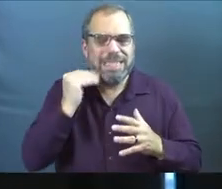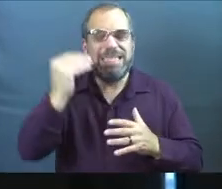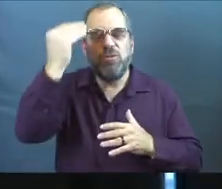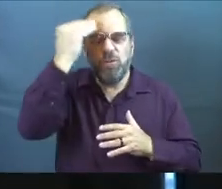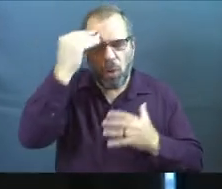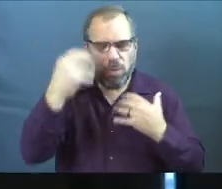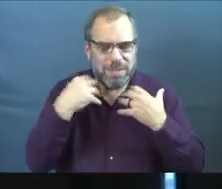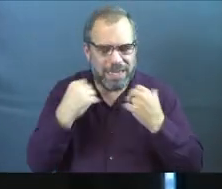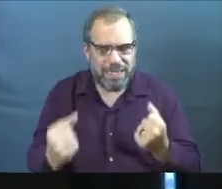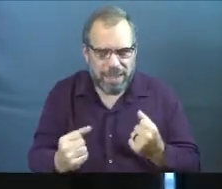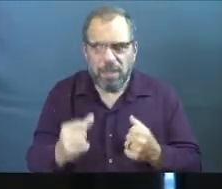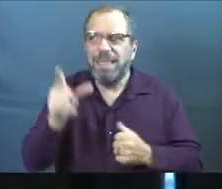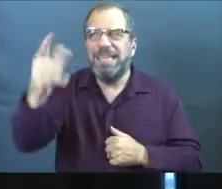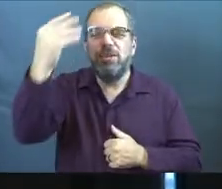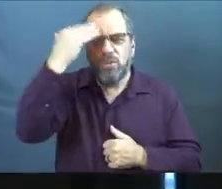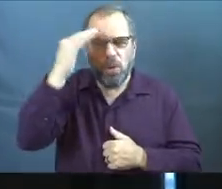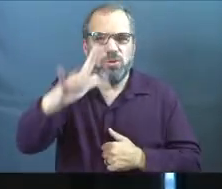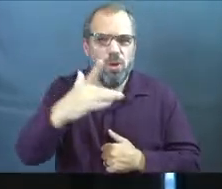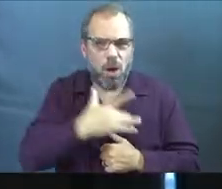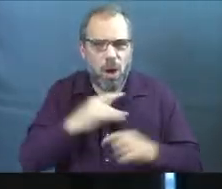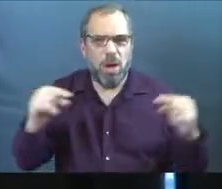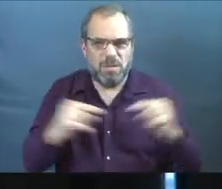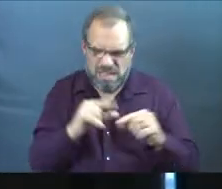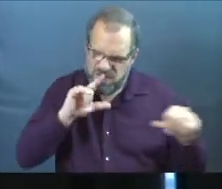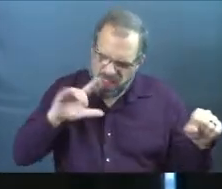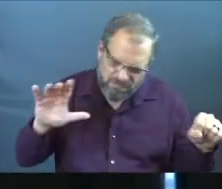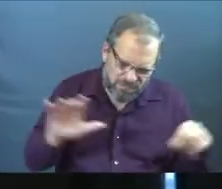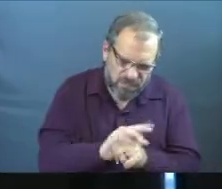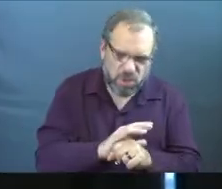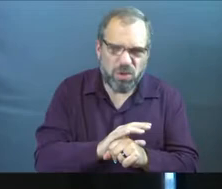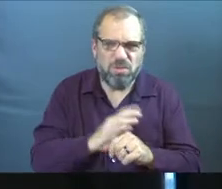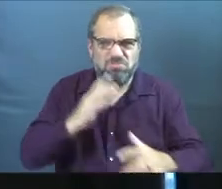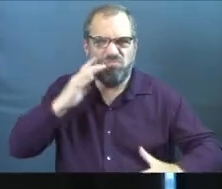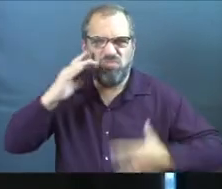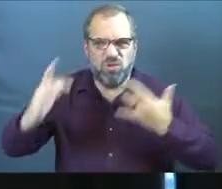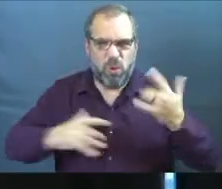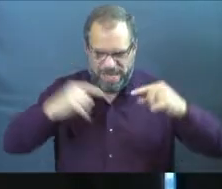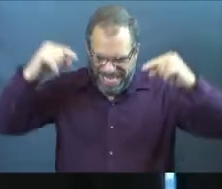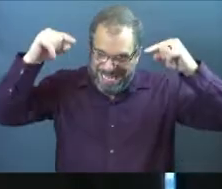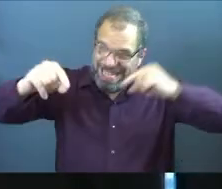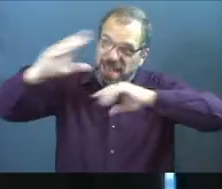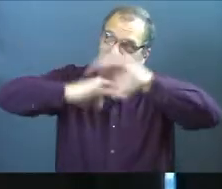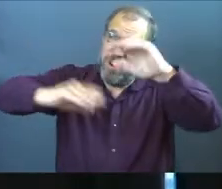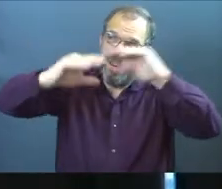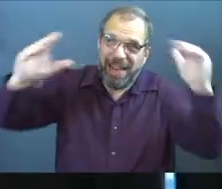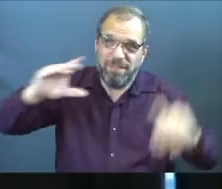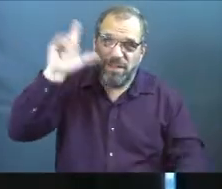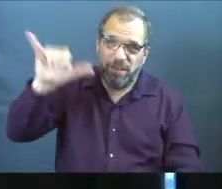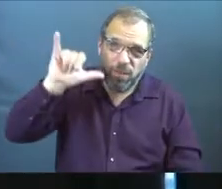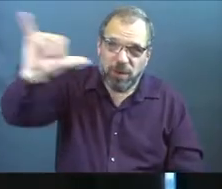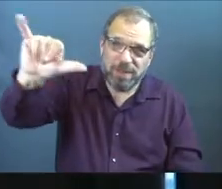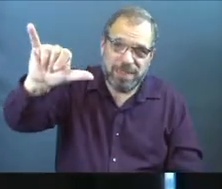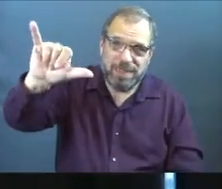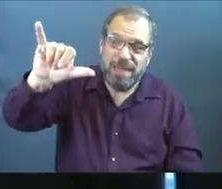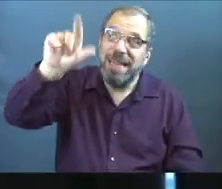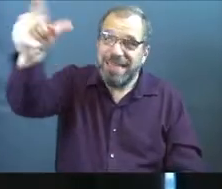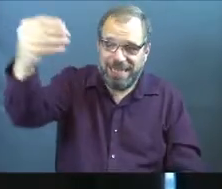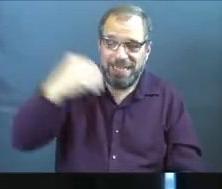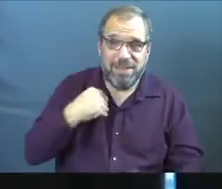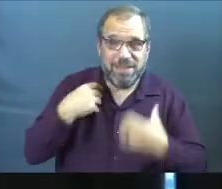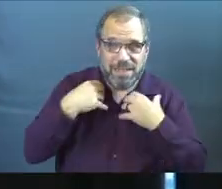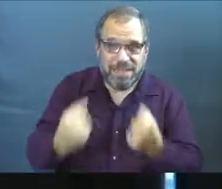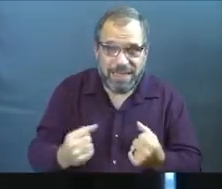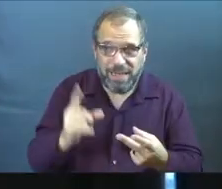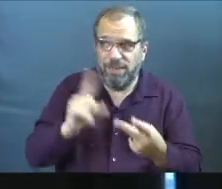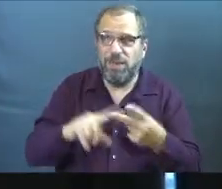I want to heal your heart. I want you to experience the full joy that I have for you here in eternity. He brings the healing.